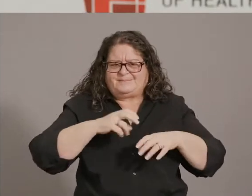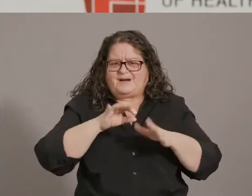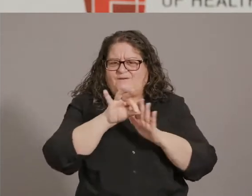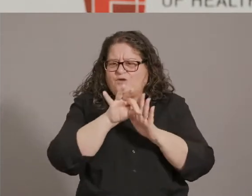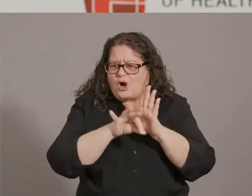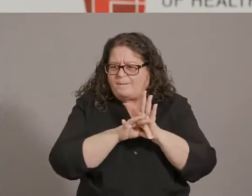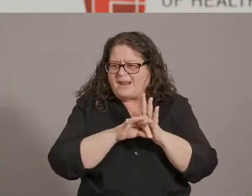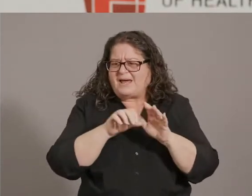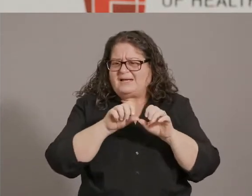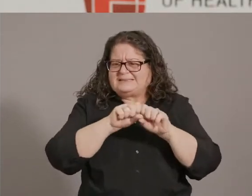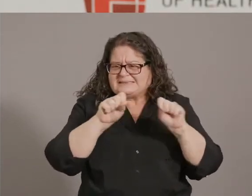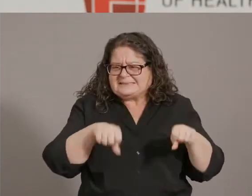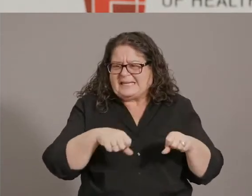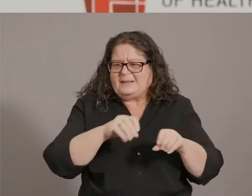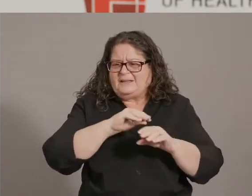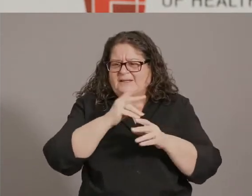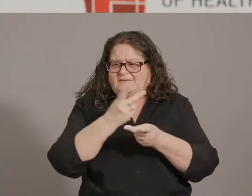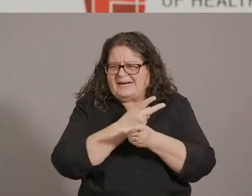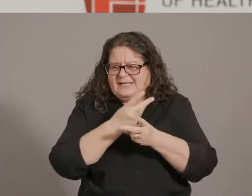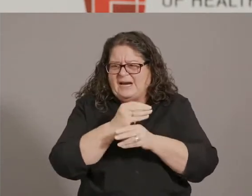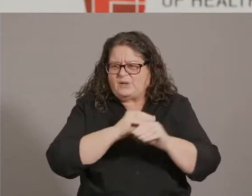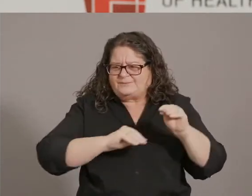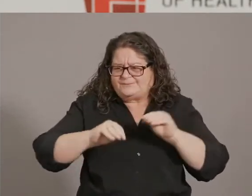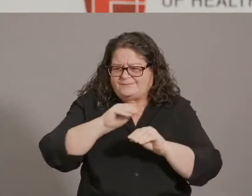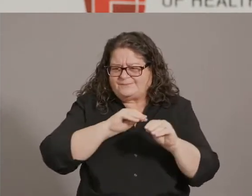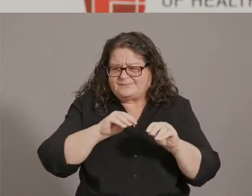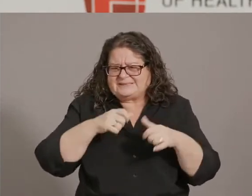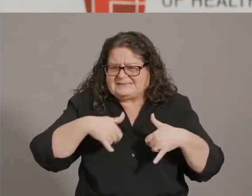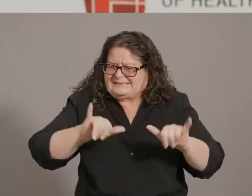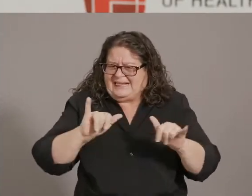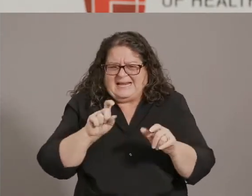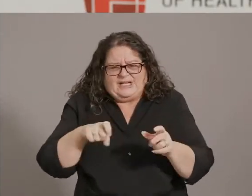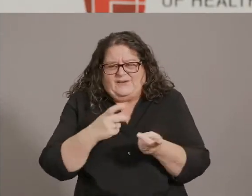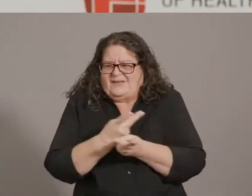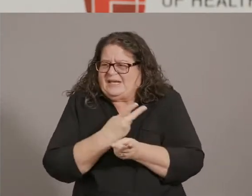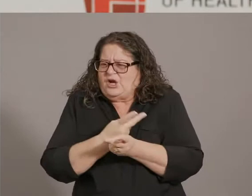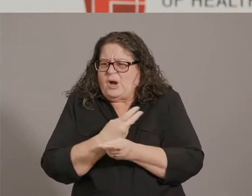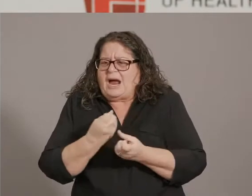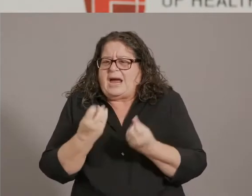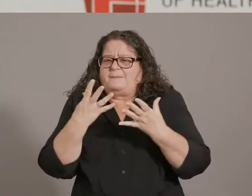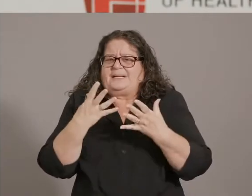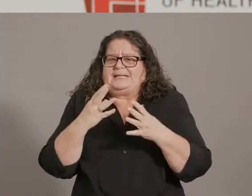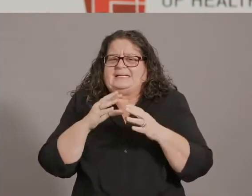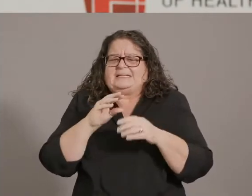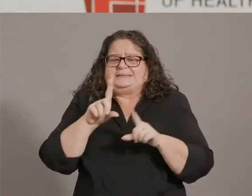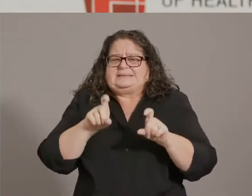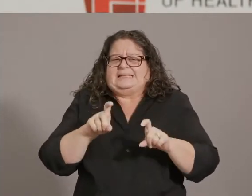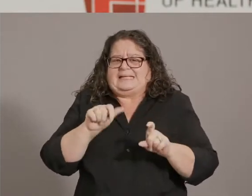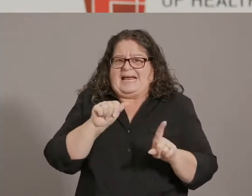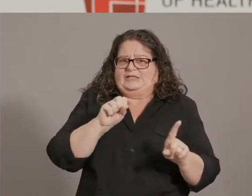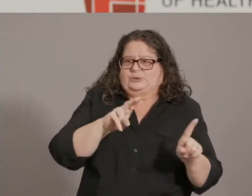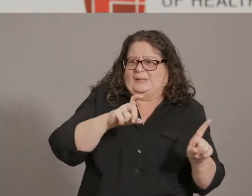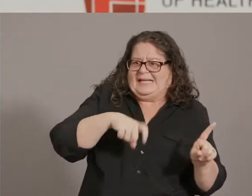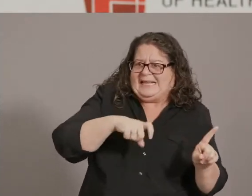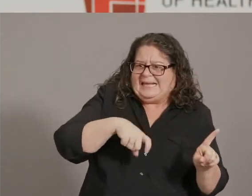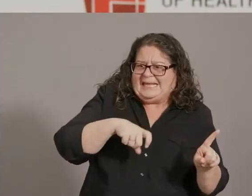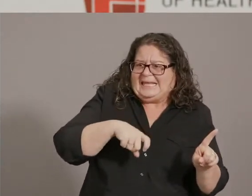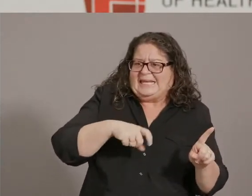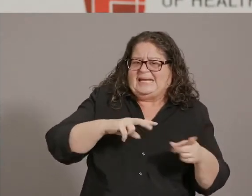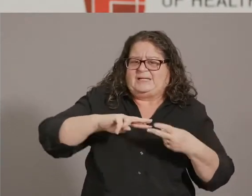state to, you know, continue the ASU testing, the sequencing. That's a lot of money to budget